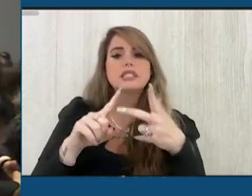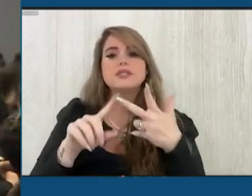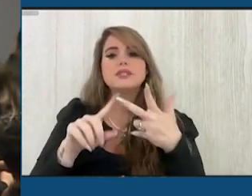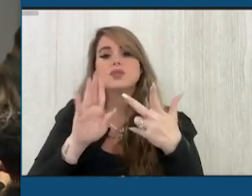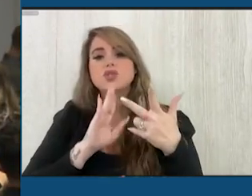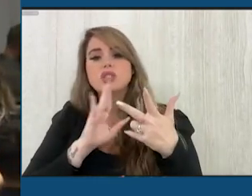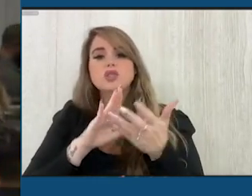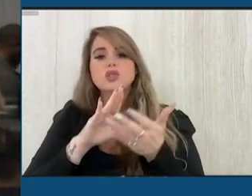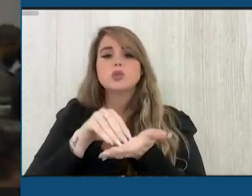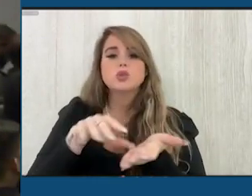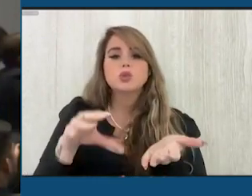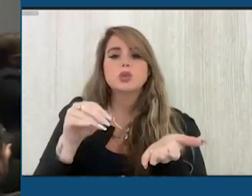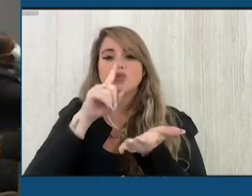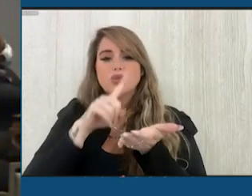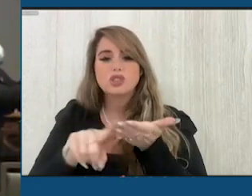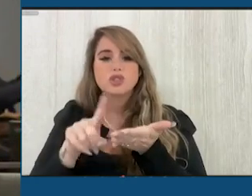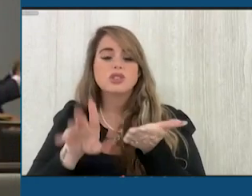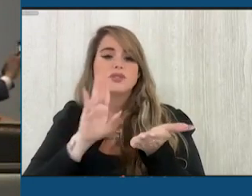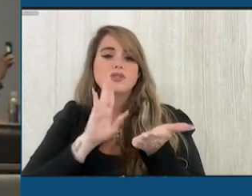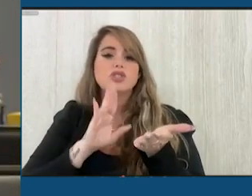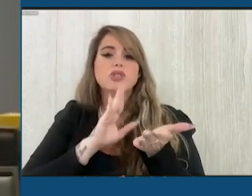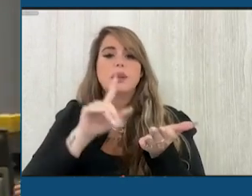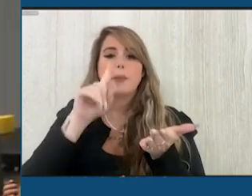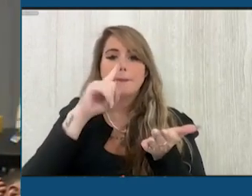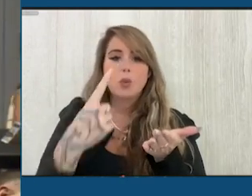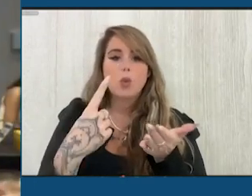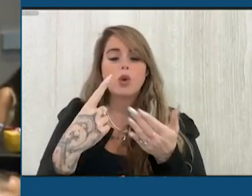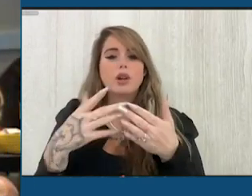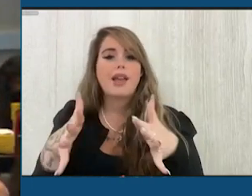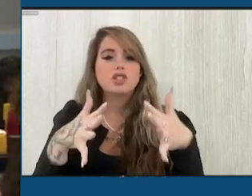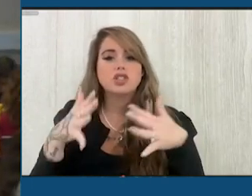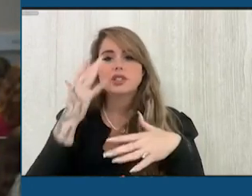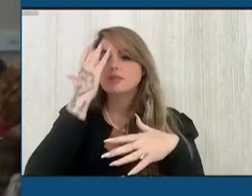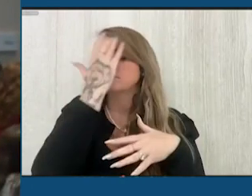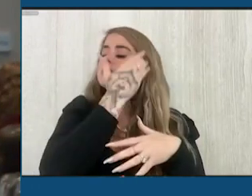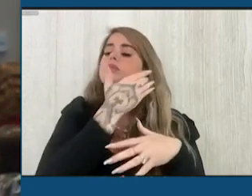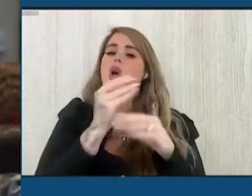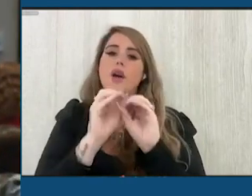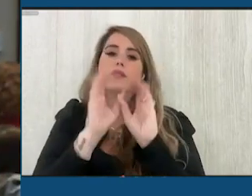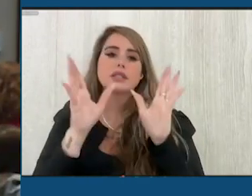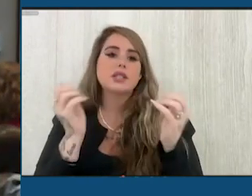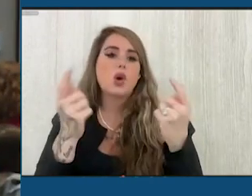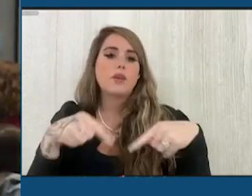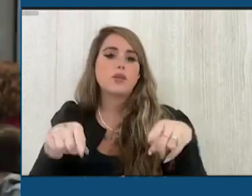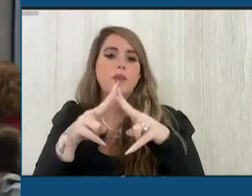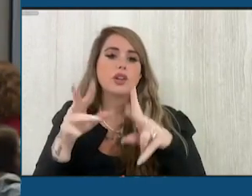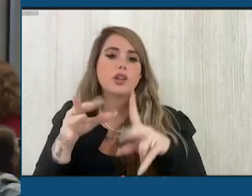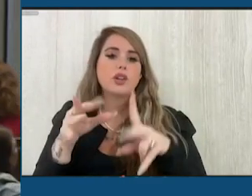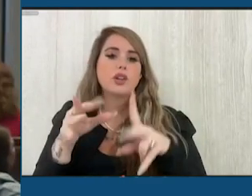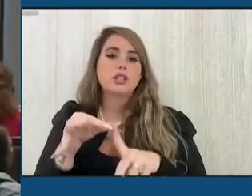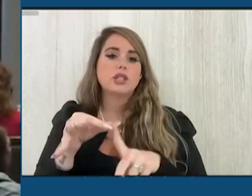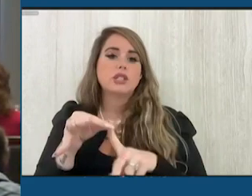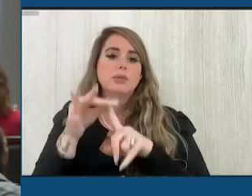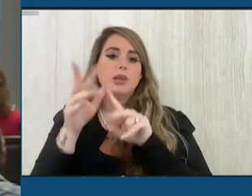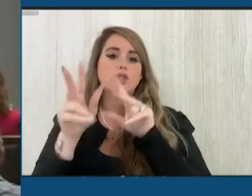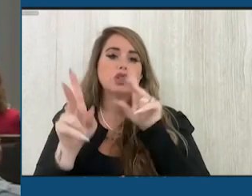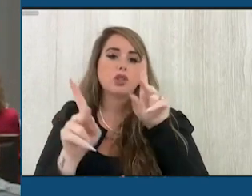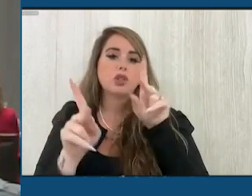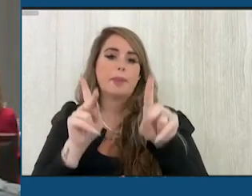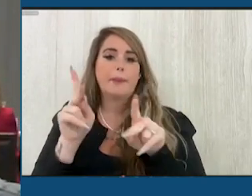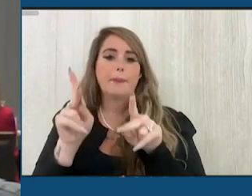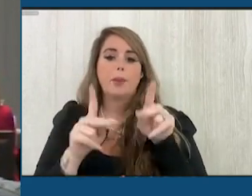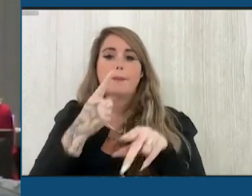our research, frustrated, bored, anxious. So obviously you're all very special people because whoever's not in the